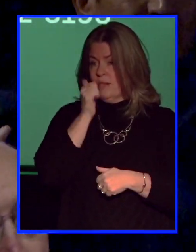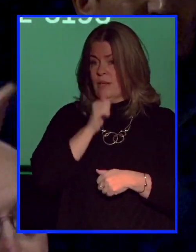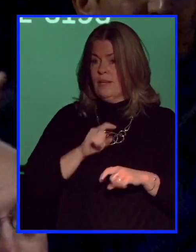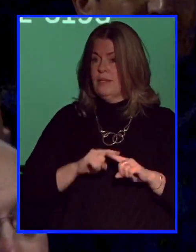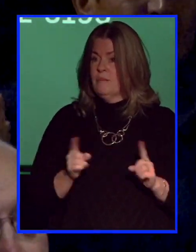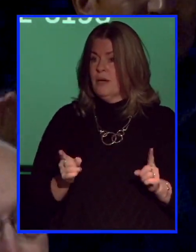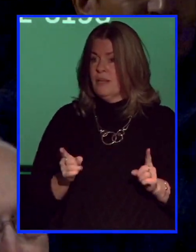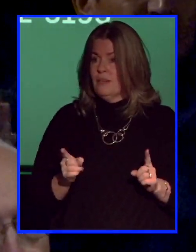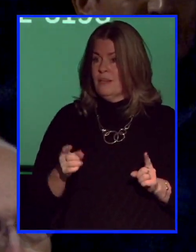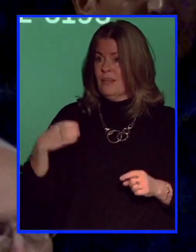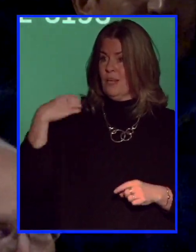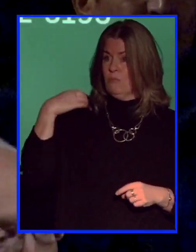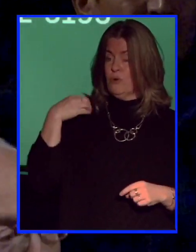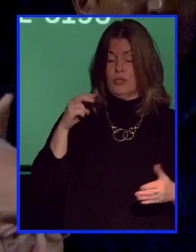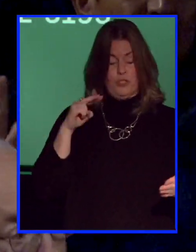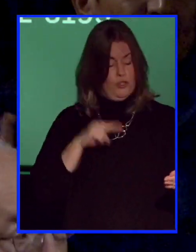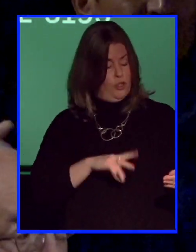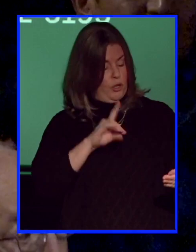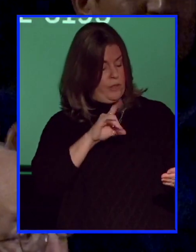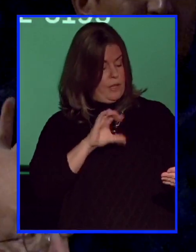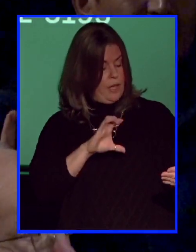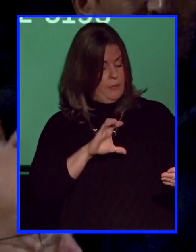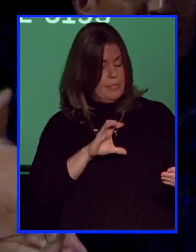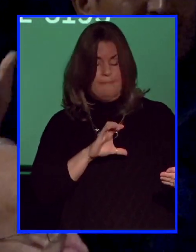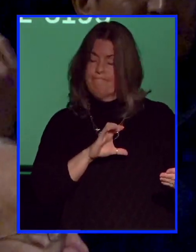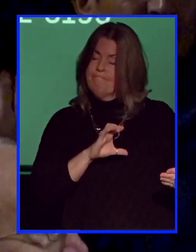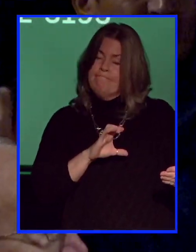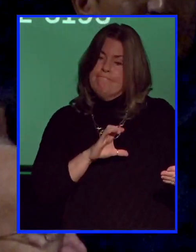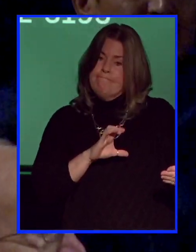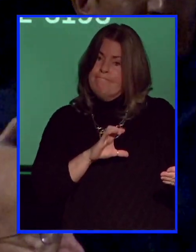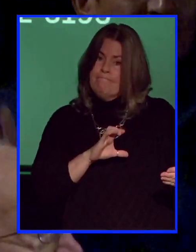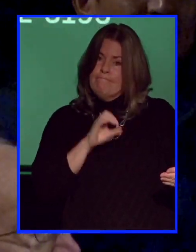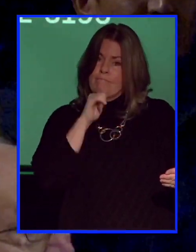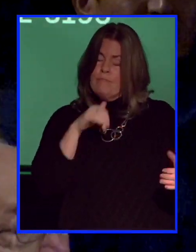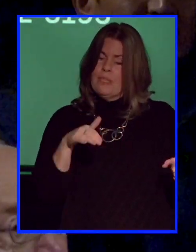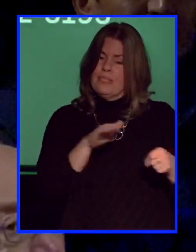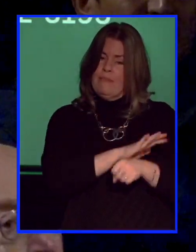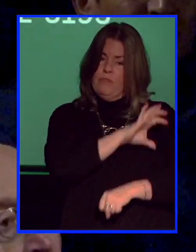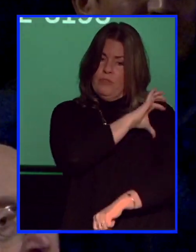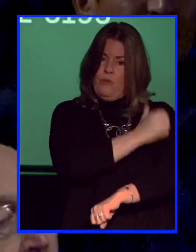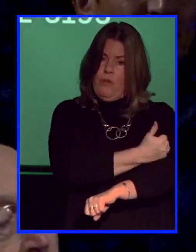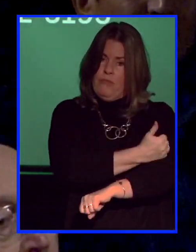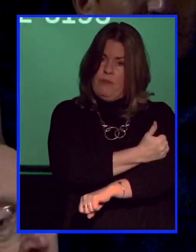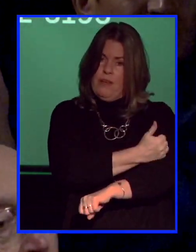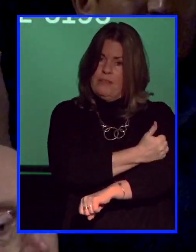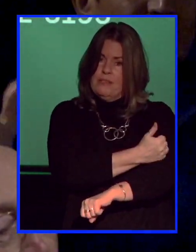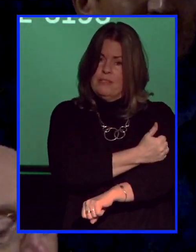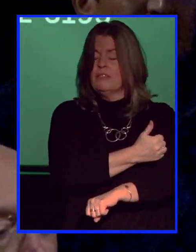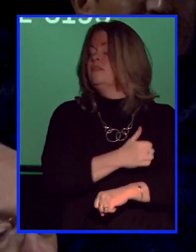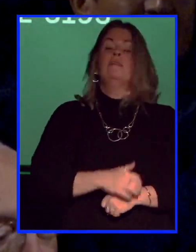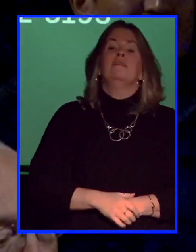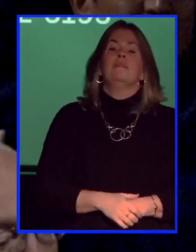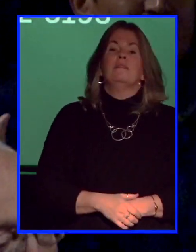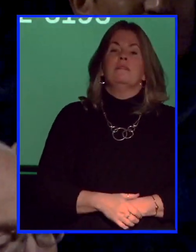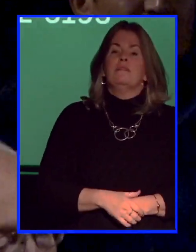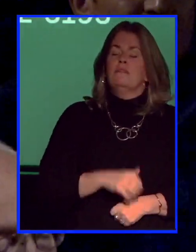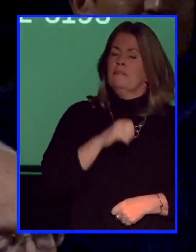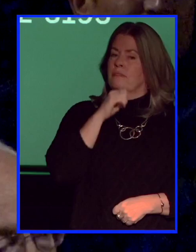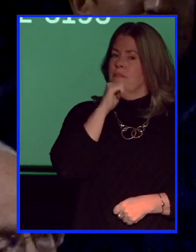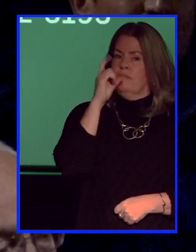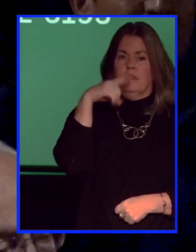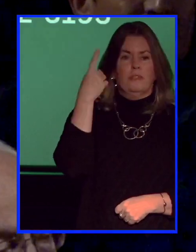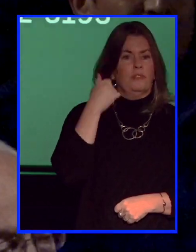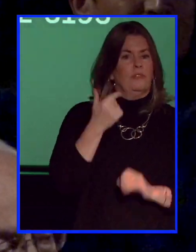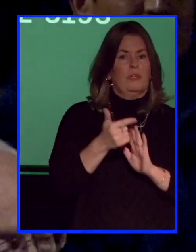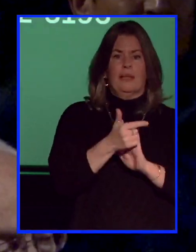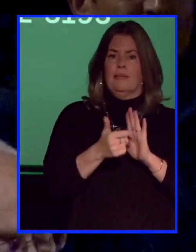legitimately employers look at their documentation and it doesn't look like fully authorized to work here, fully legally here, and they don't know what